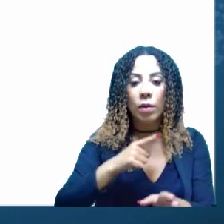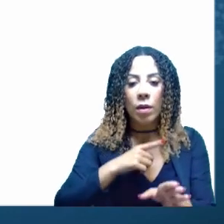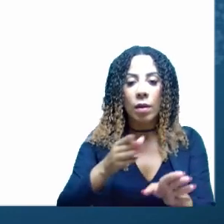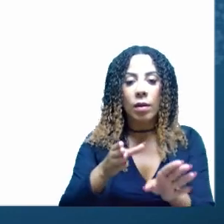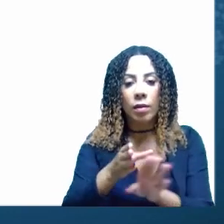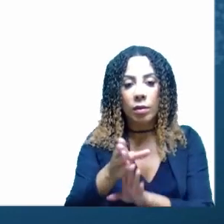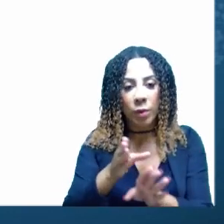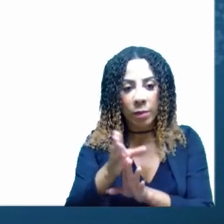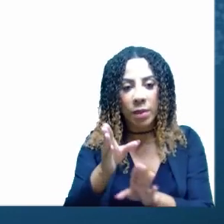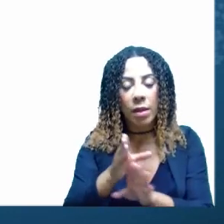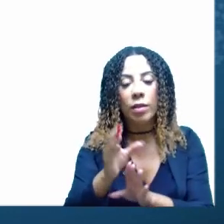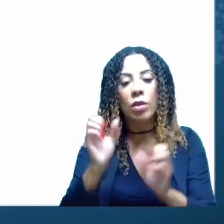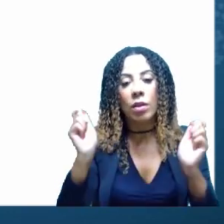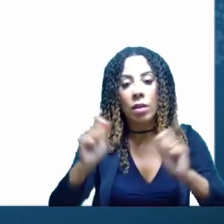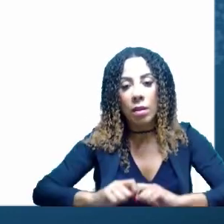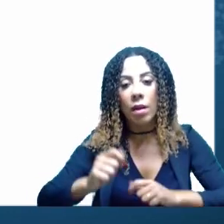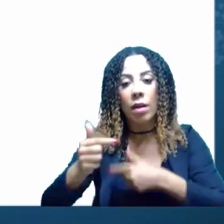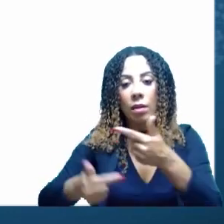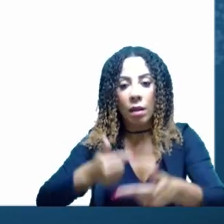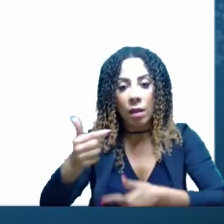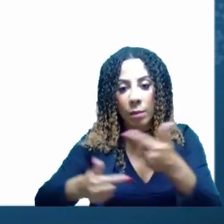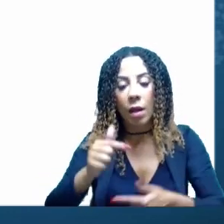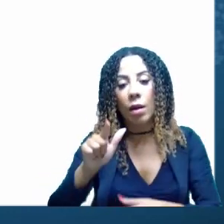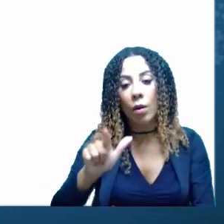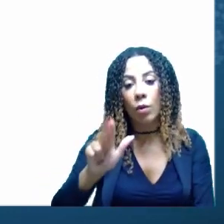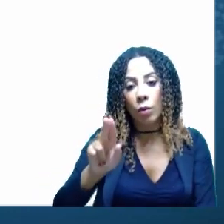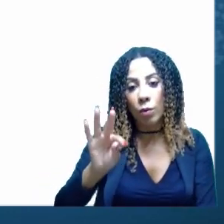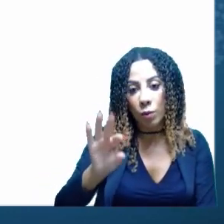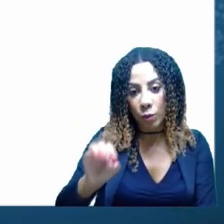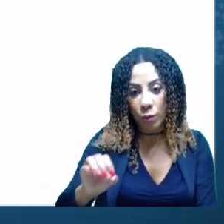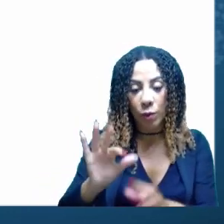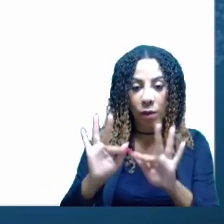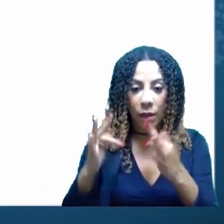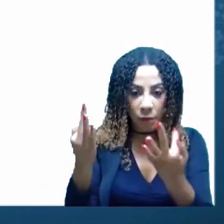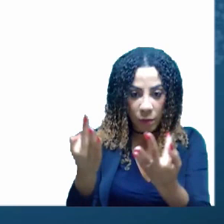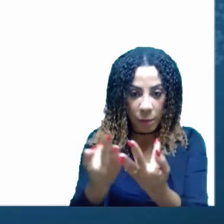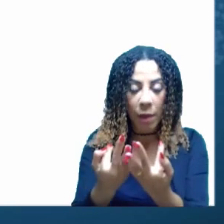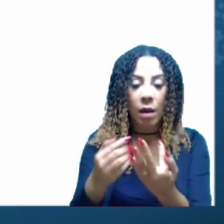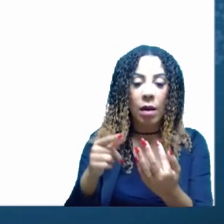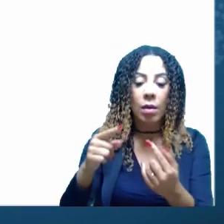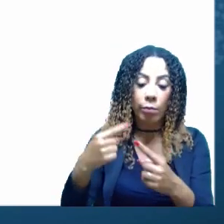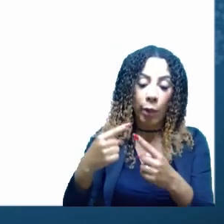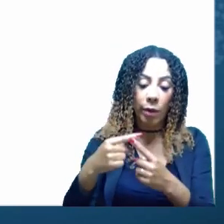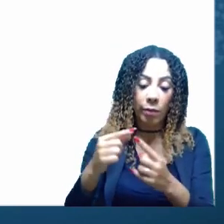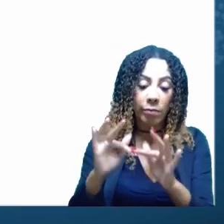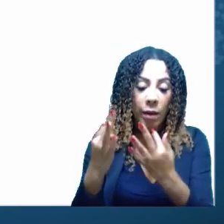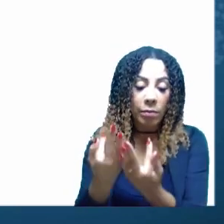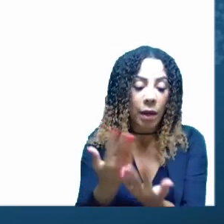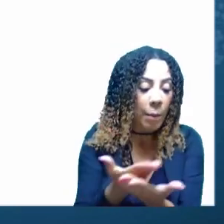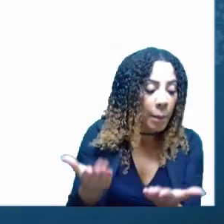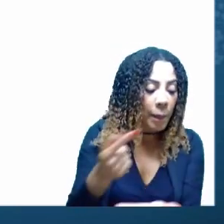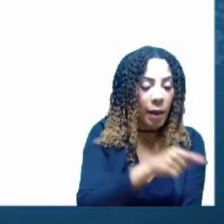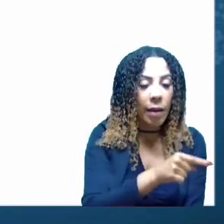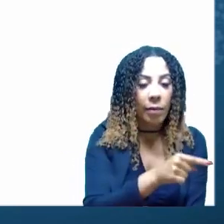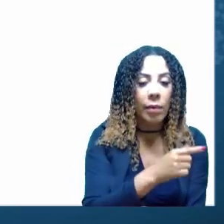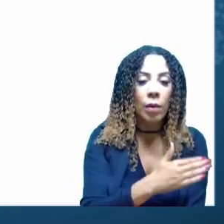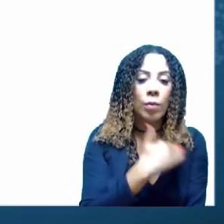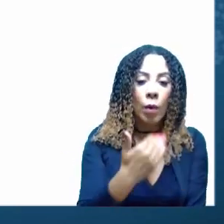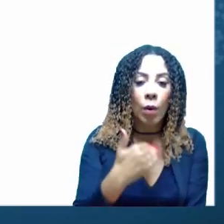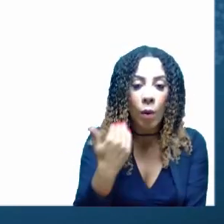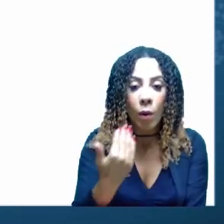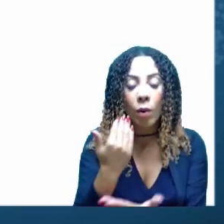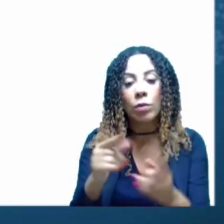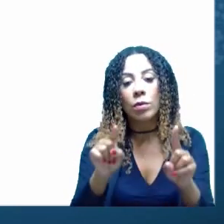deceased. We had a team who were highly skilled in post-mortem grief counseling, we had